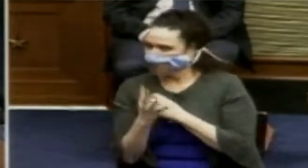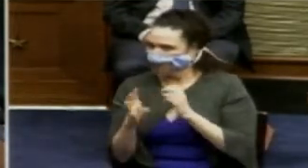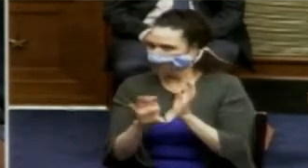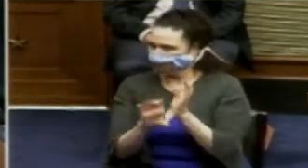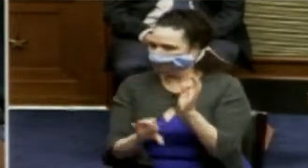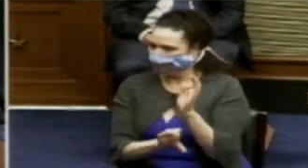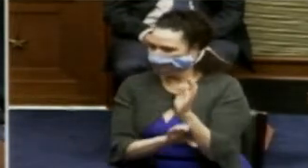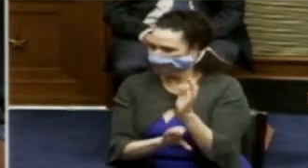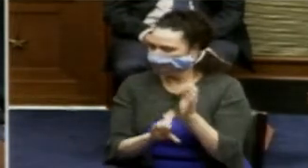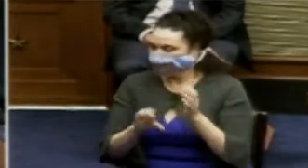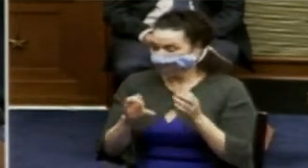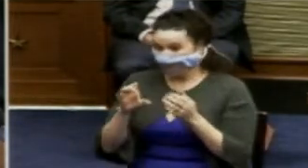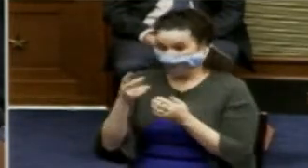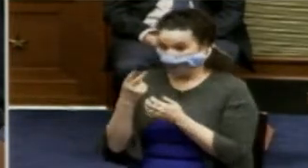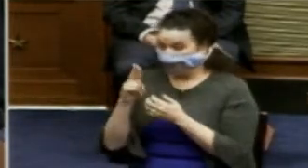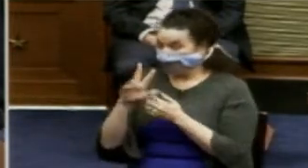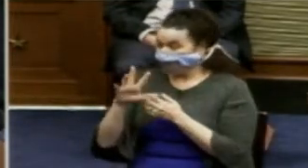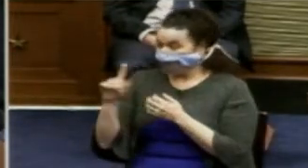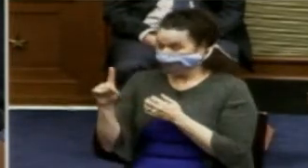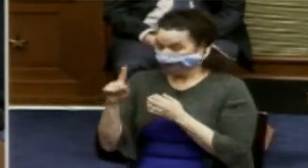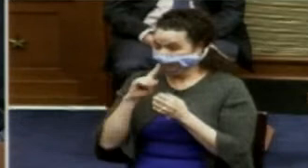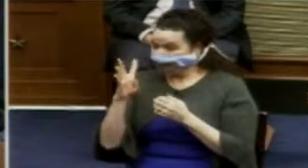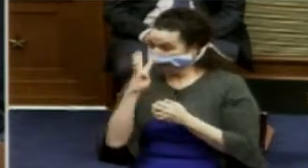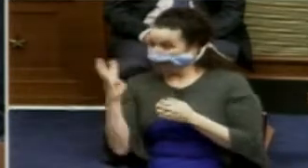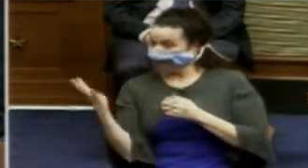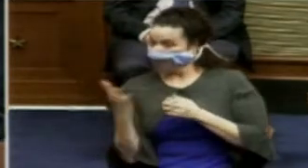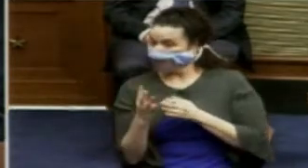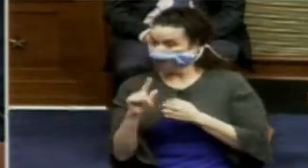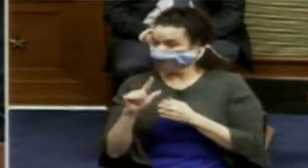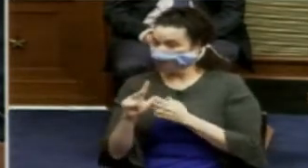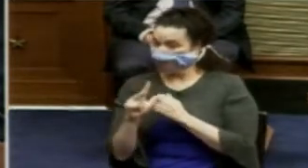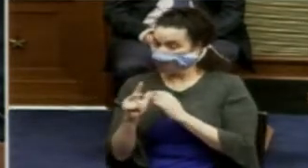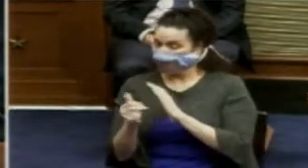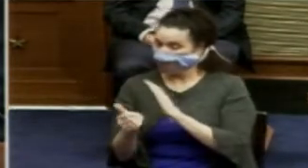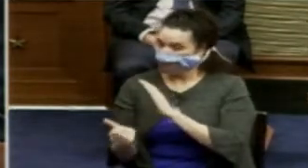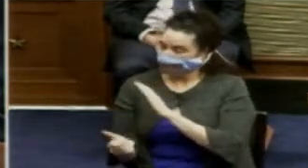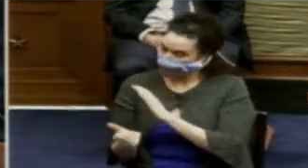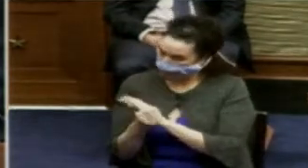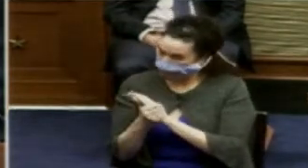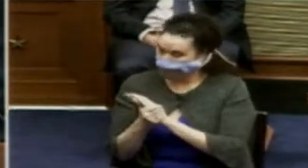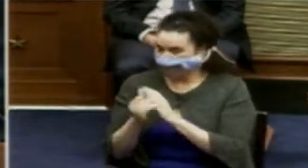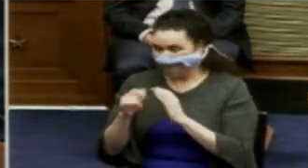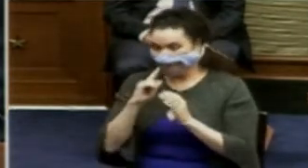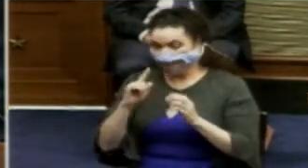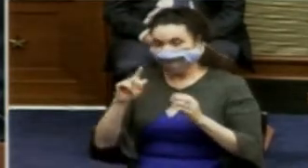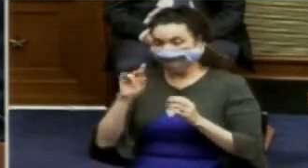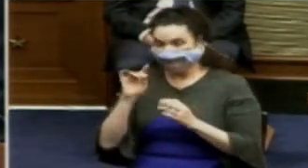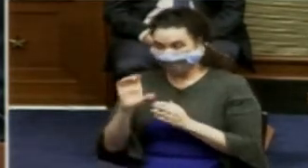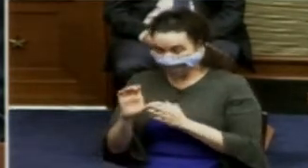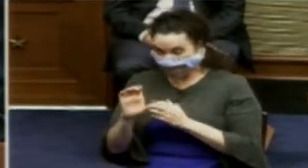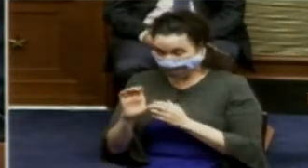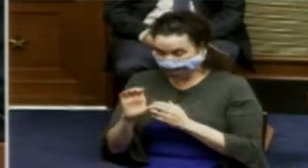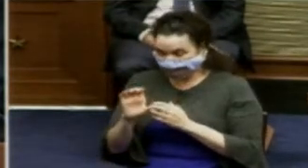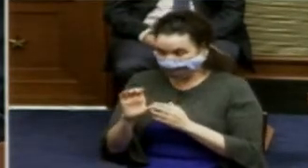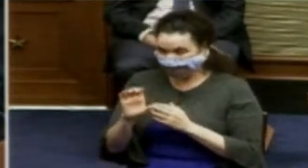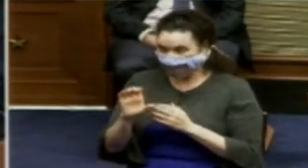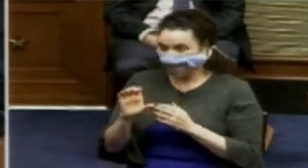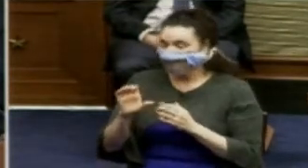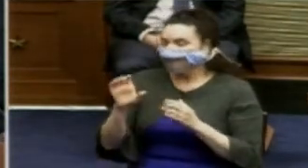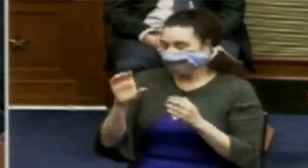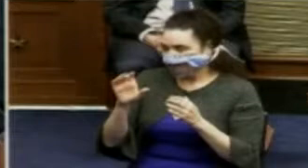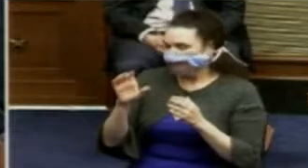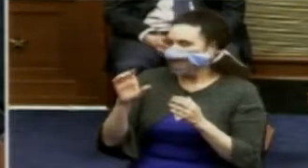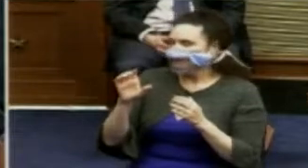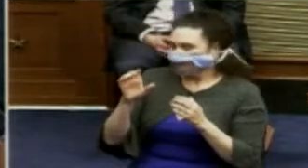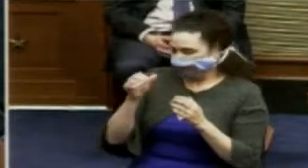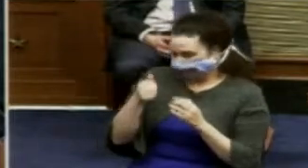the clear commands of the 23rd Amendment that the district constituting the seat of government shall appoint